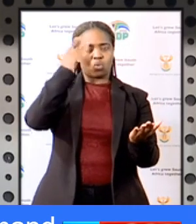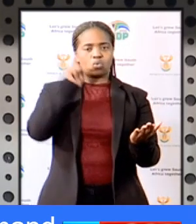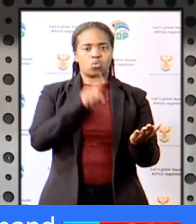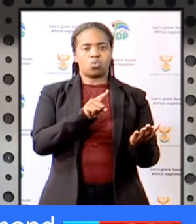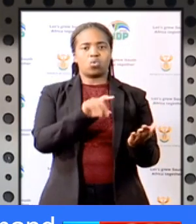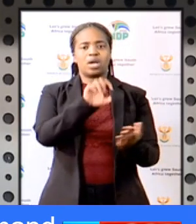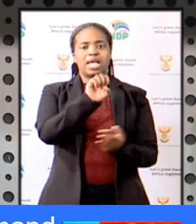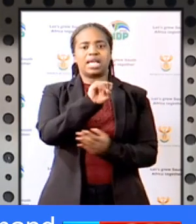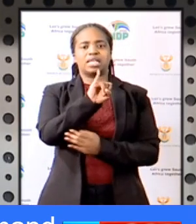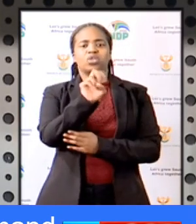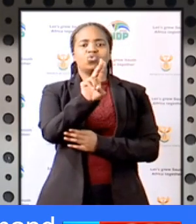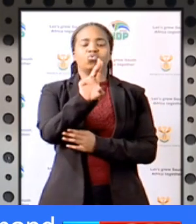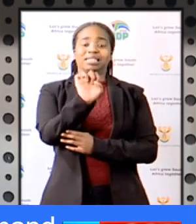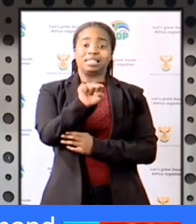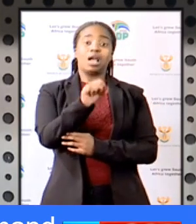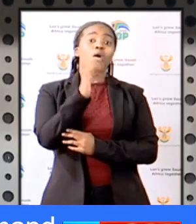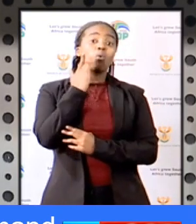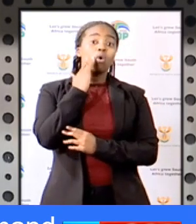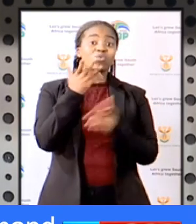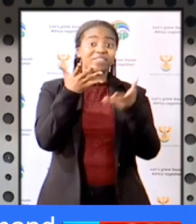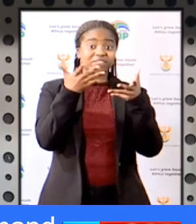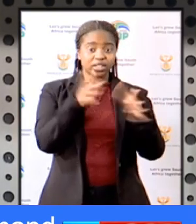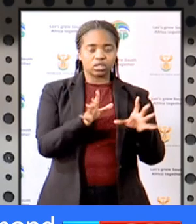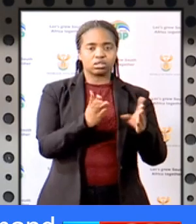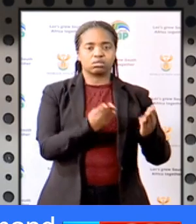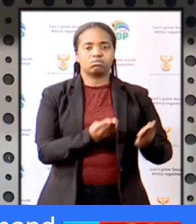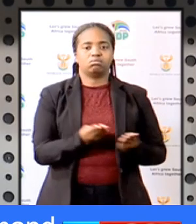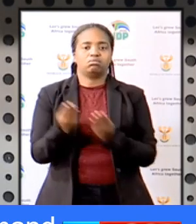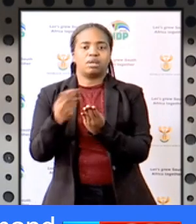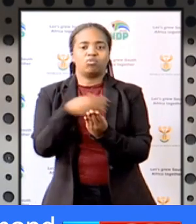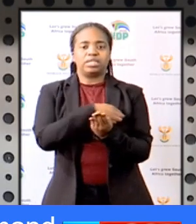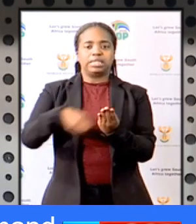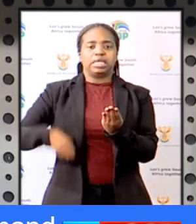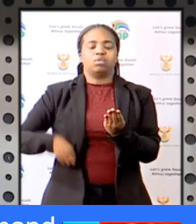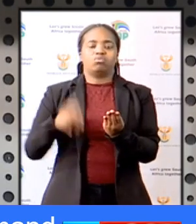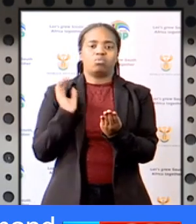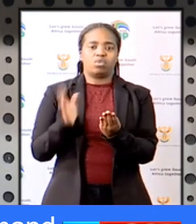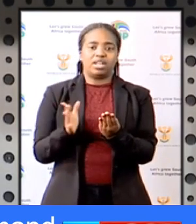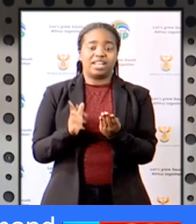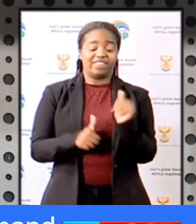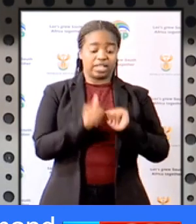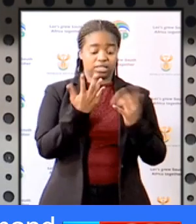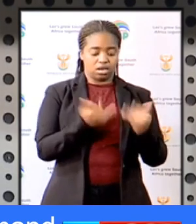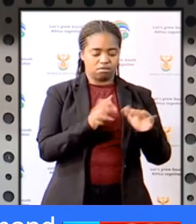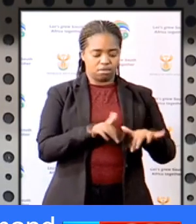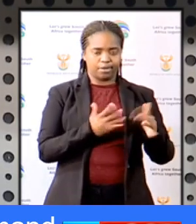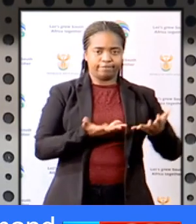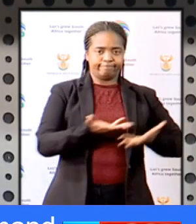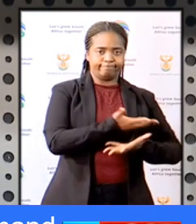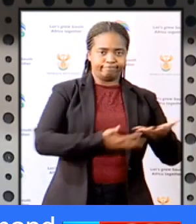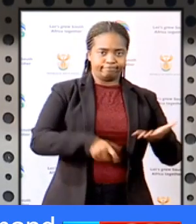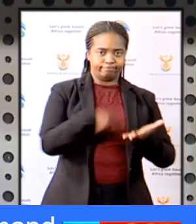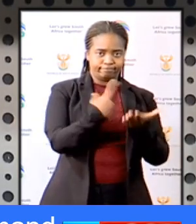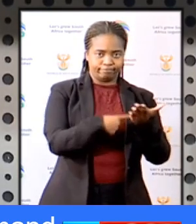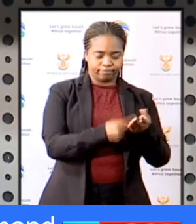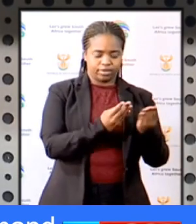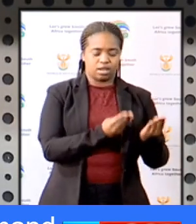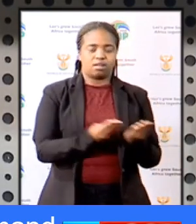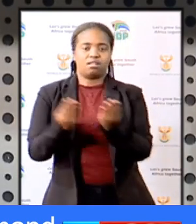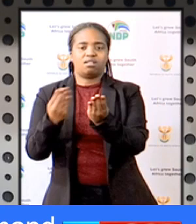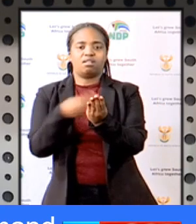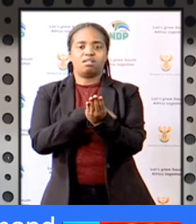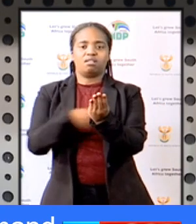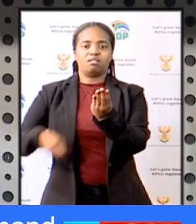SIU deals with, and it will then that will take it to the president for his consideration. Then,